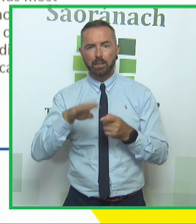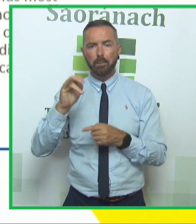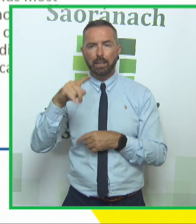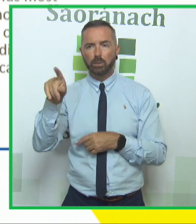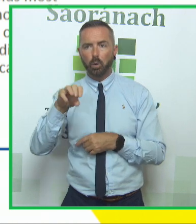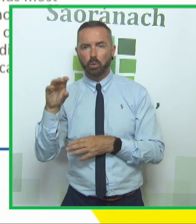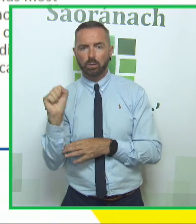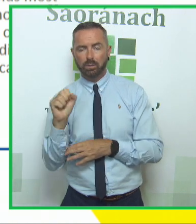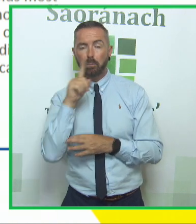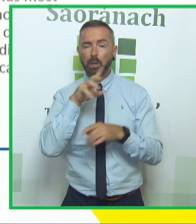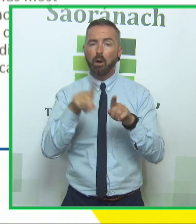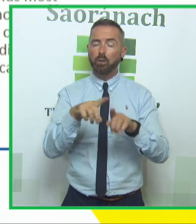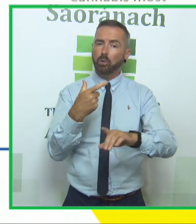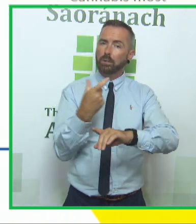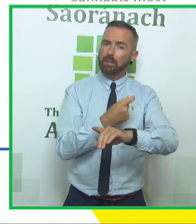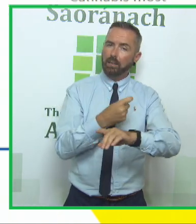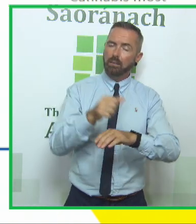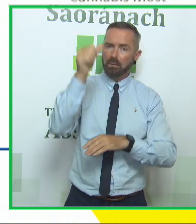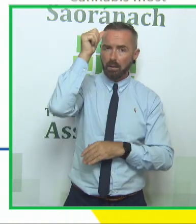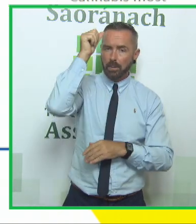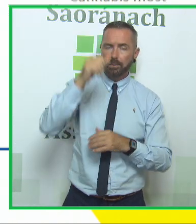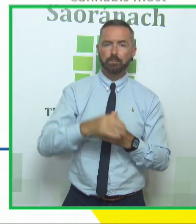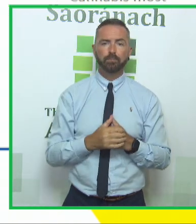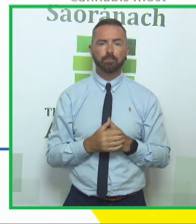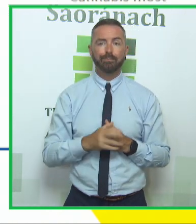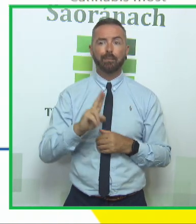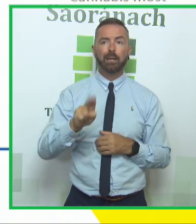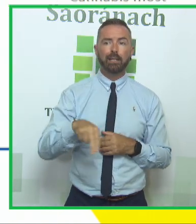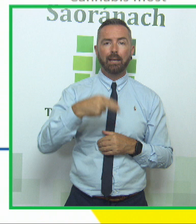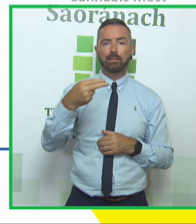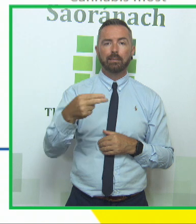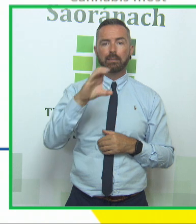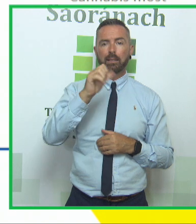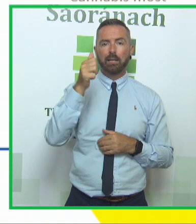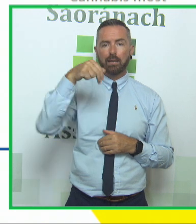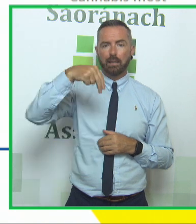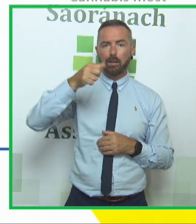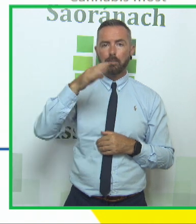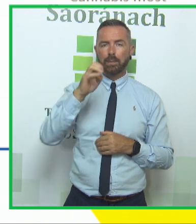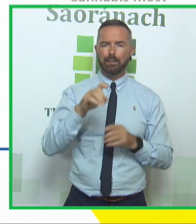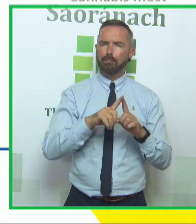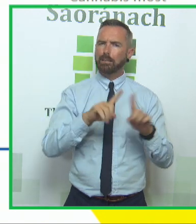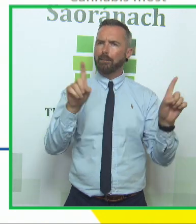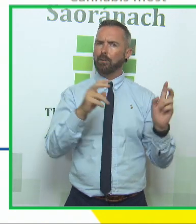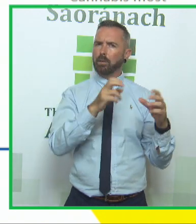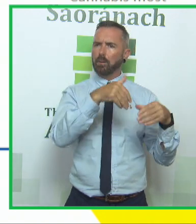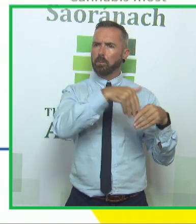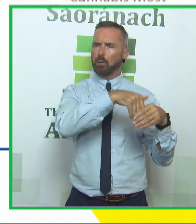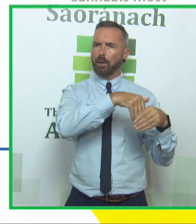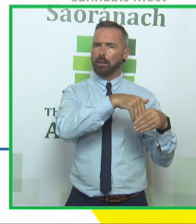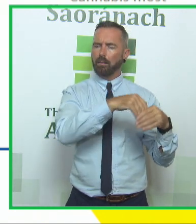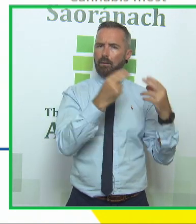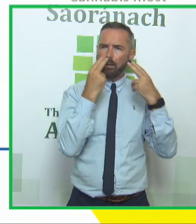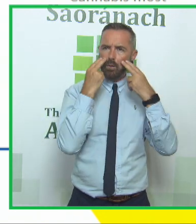this group that injecting was common. Next is cannabis. Now, this profile is different to the others that we've seen. It is